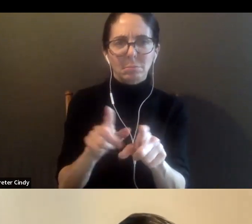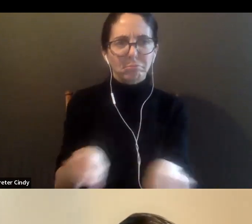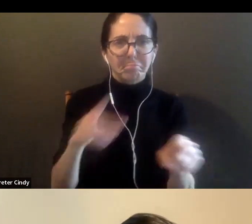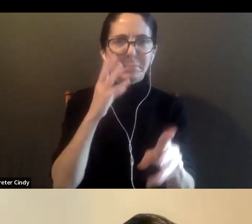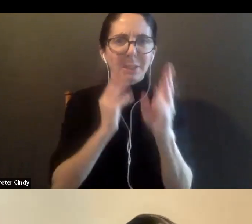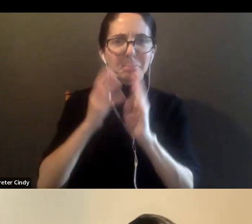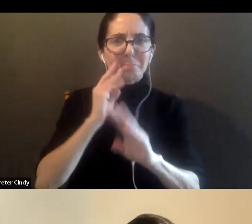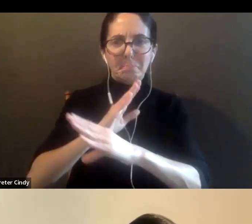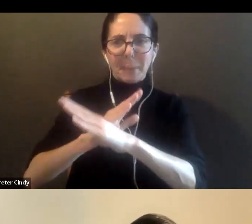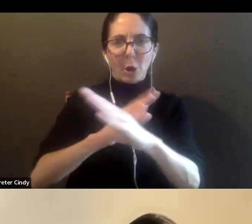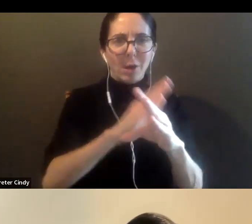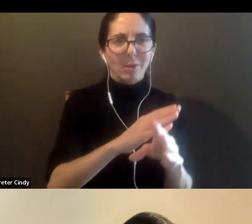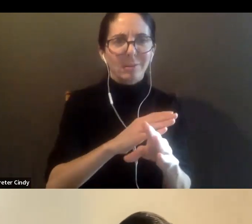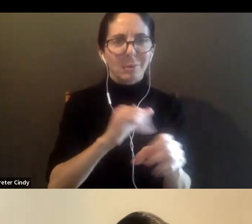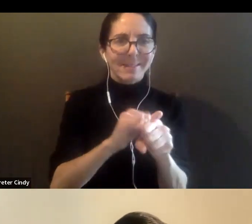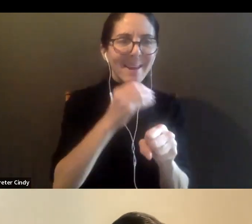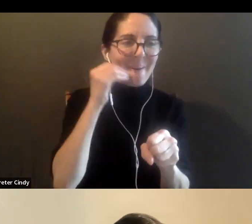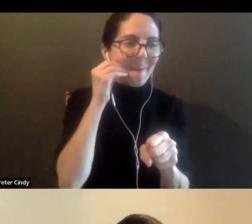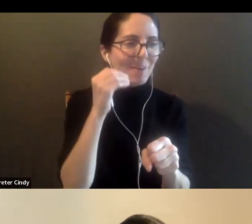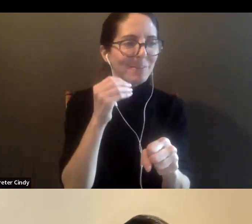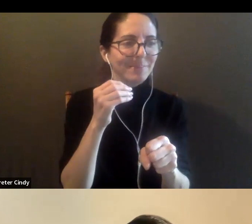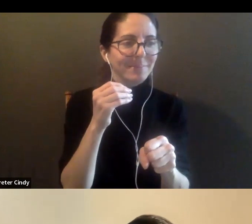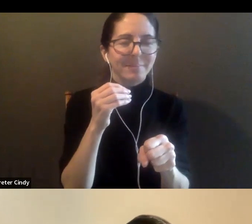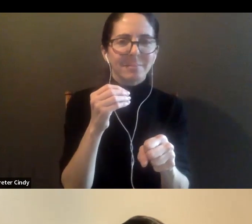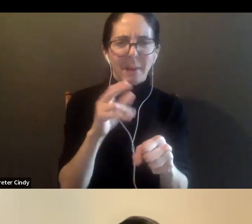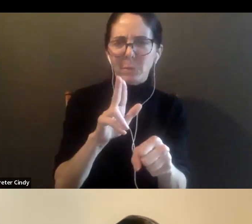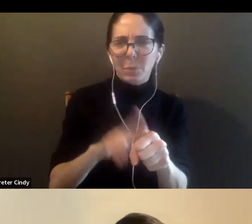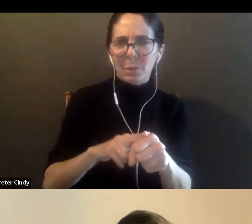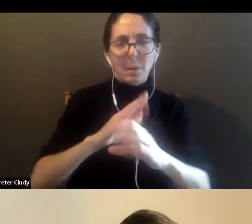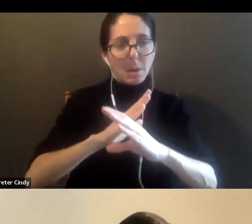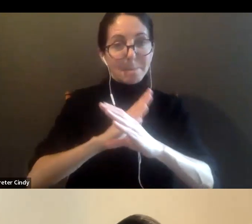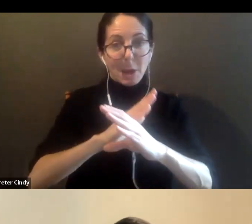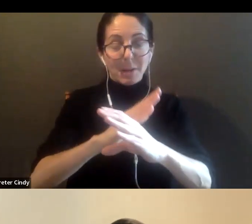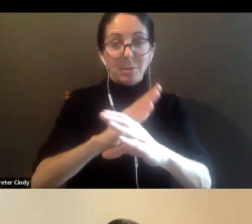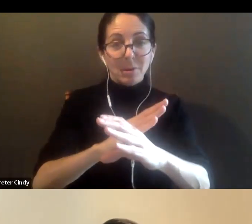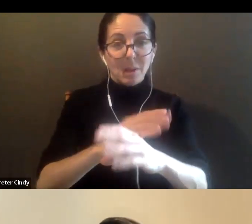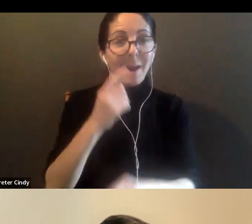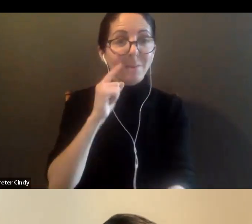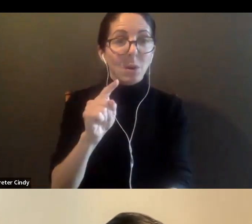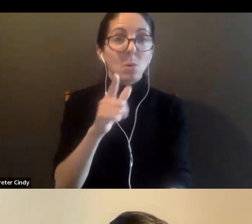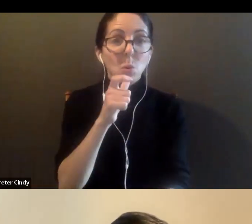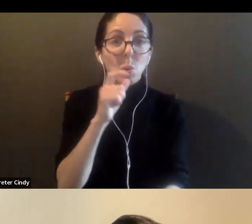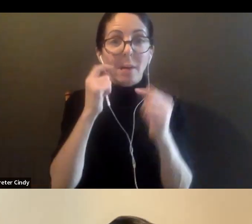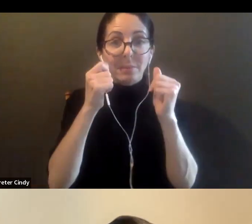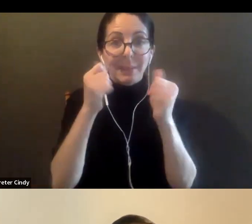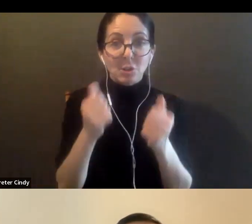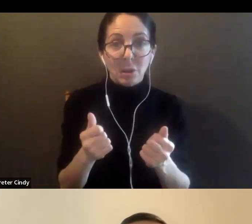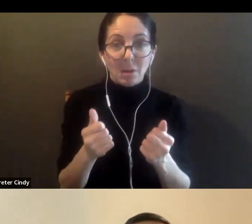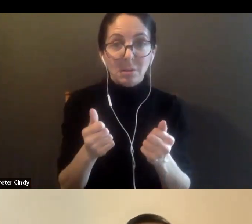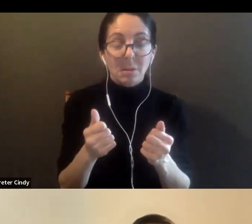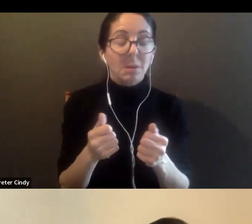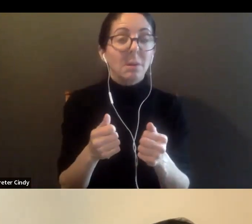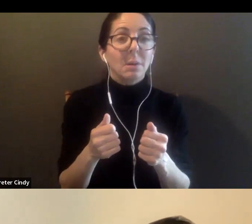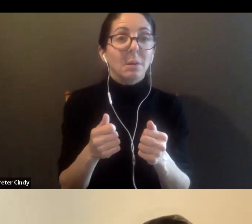context of working from home or remote work during the pandemic. And a lot of those barriers for workers with vision loss, for example, workers with sight